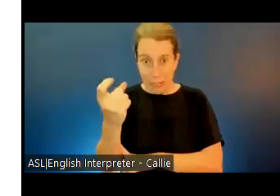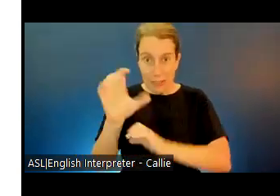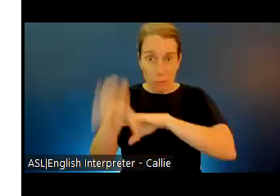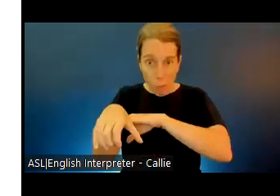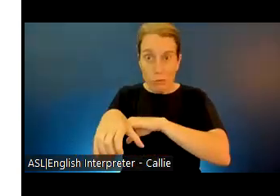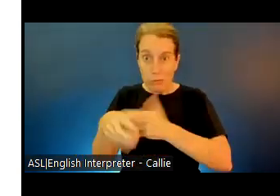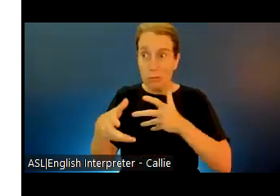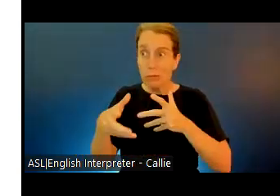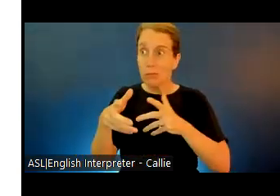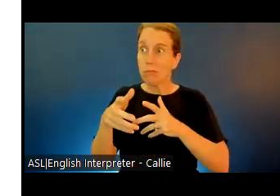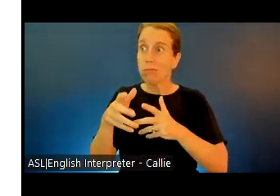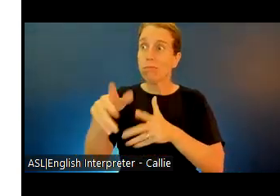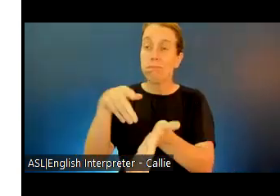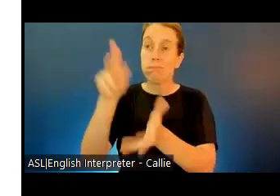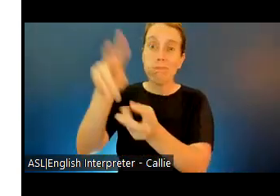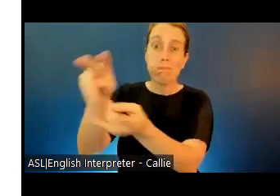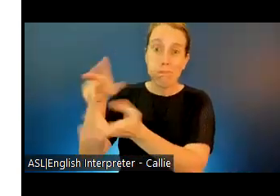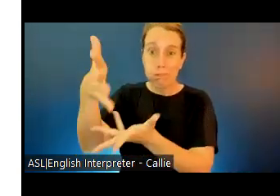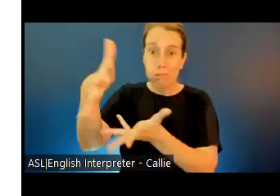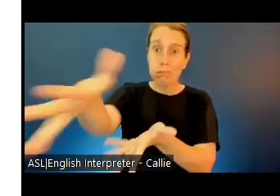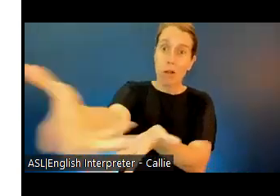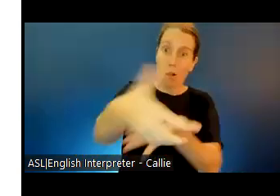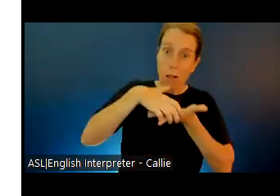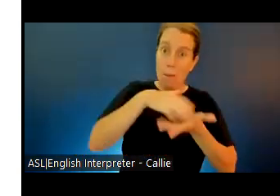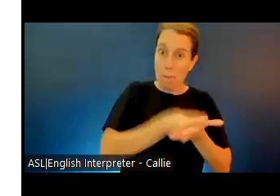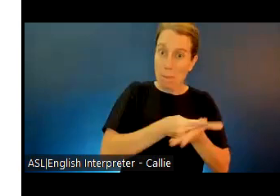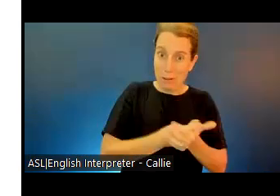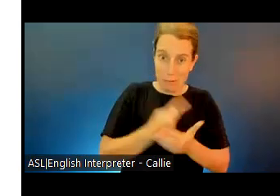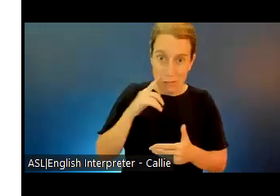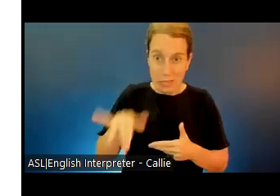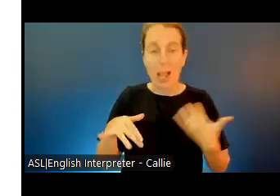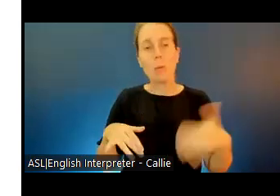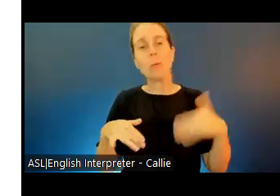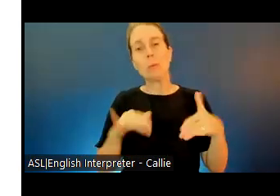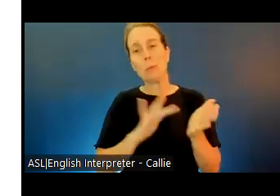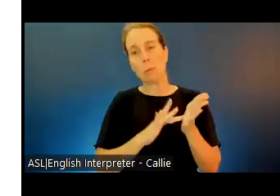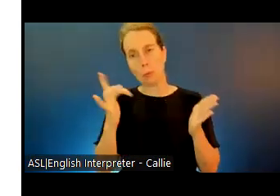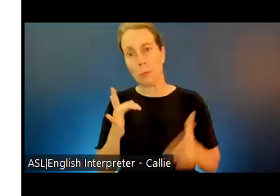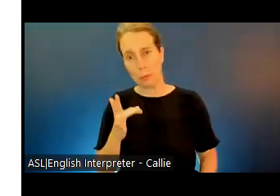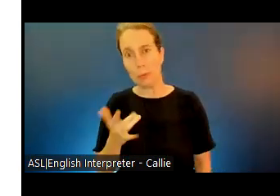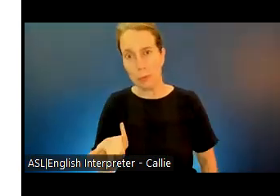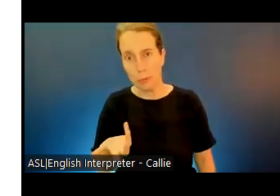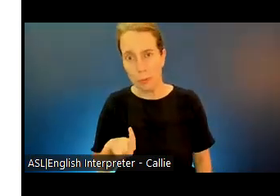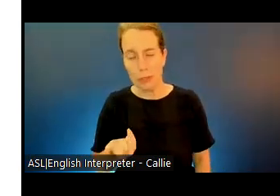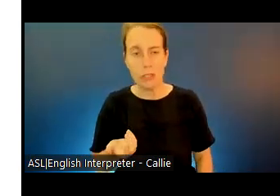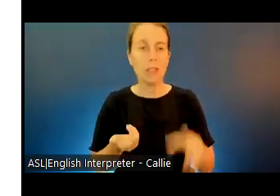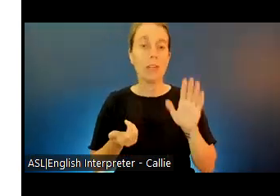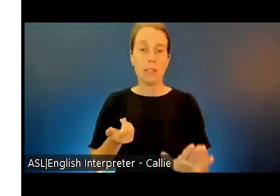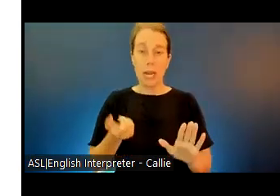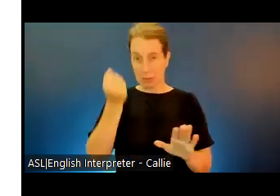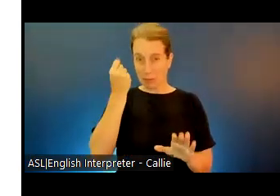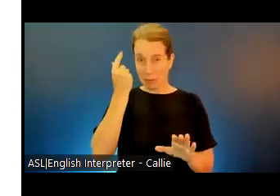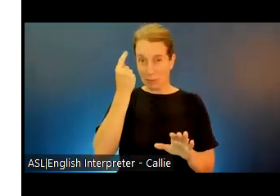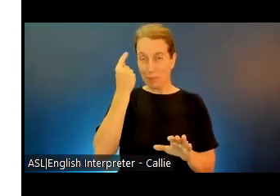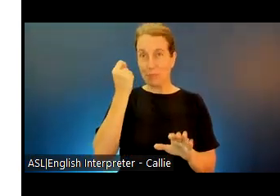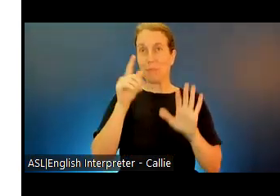But, you know, I think with that, just keep in mind that there are situations where an individual is required to engage in activity